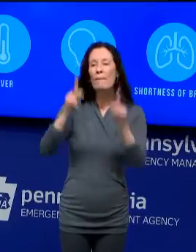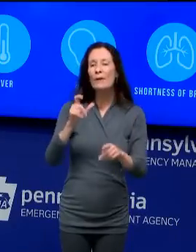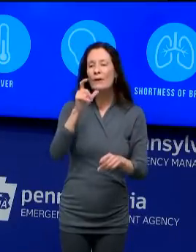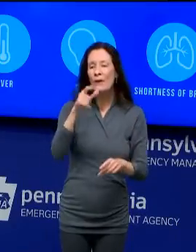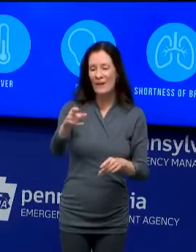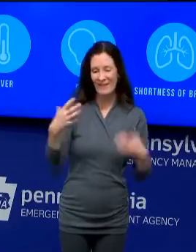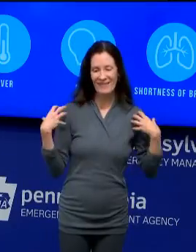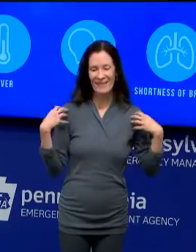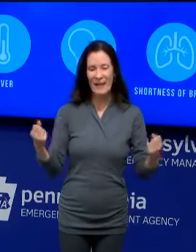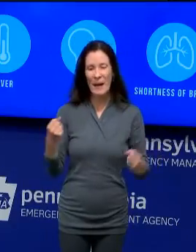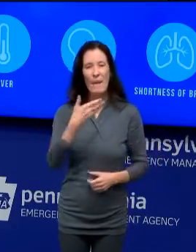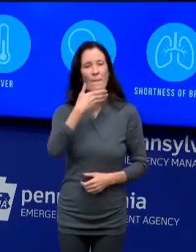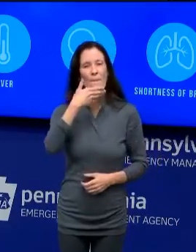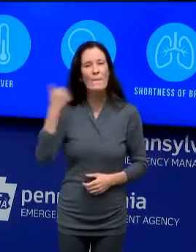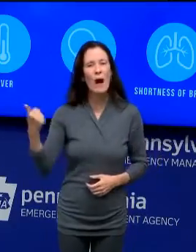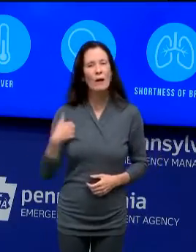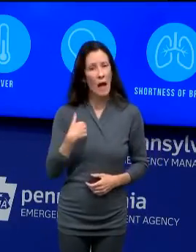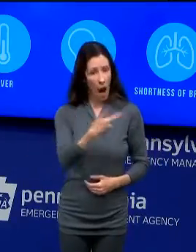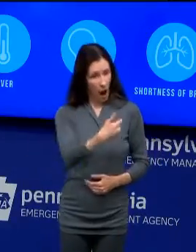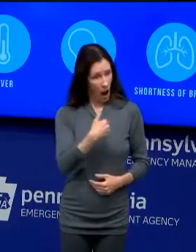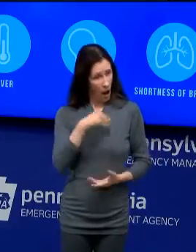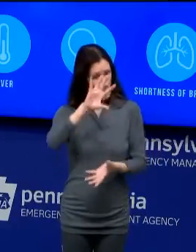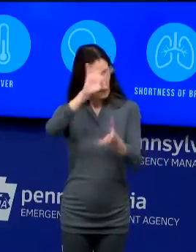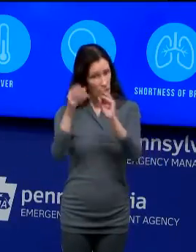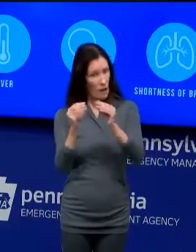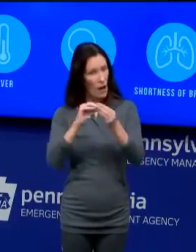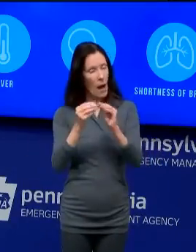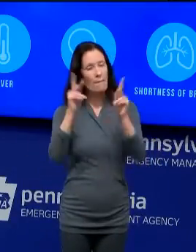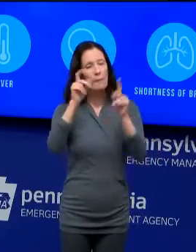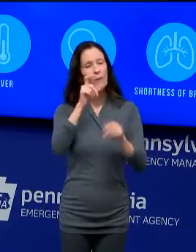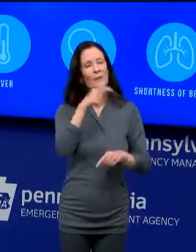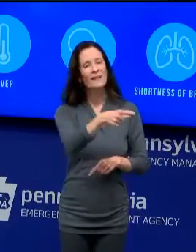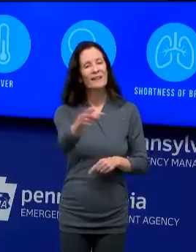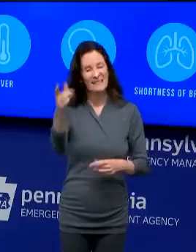case totals? Well, so we are not able to track